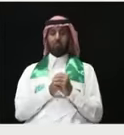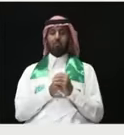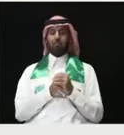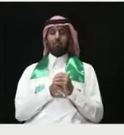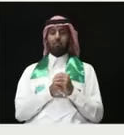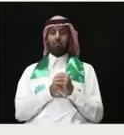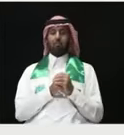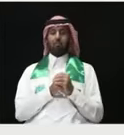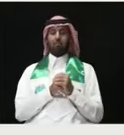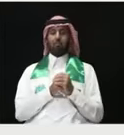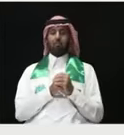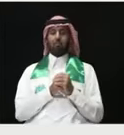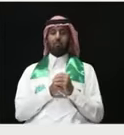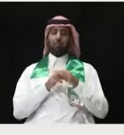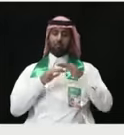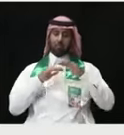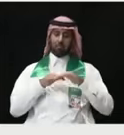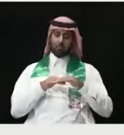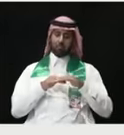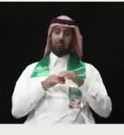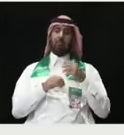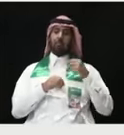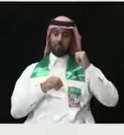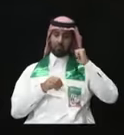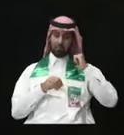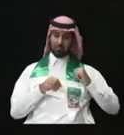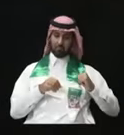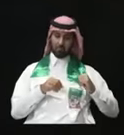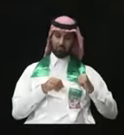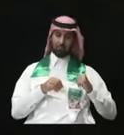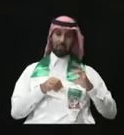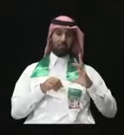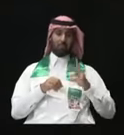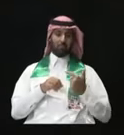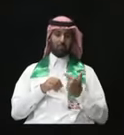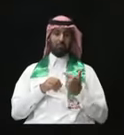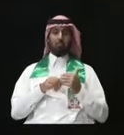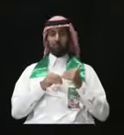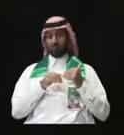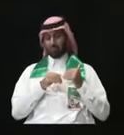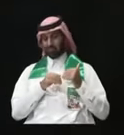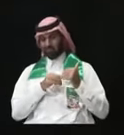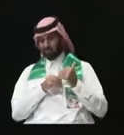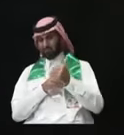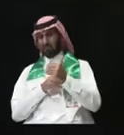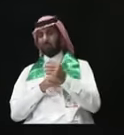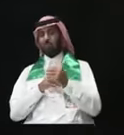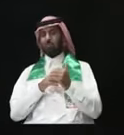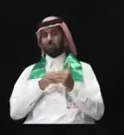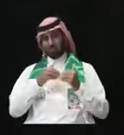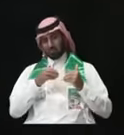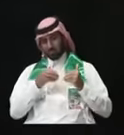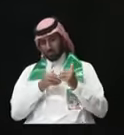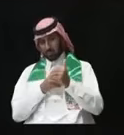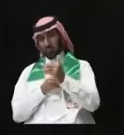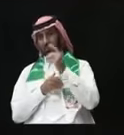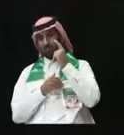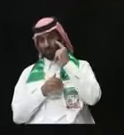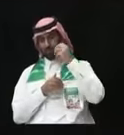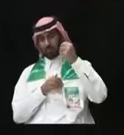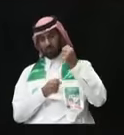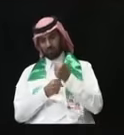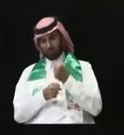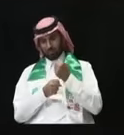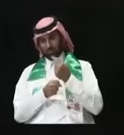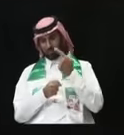raining. Okay? So the long action, it comes without when. The when,